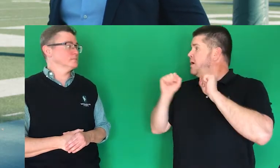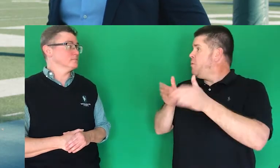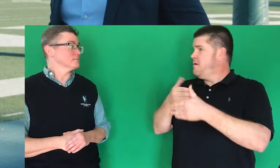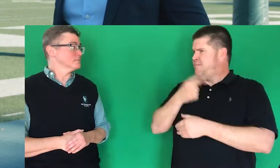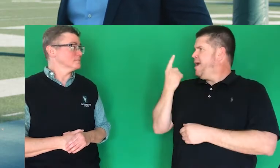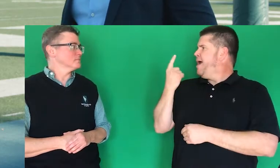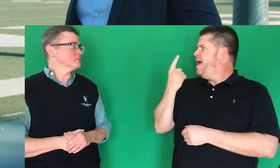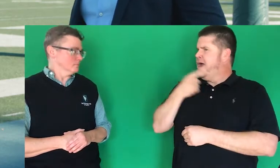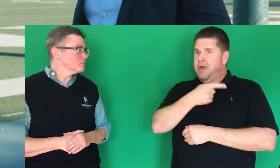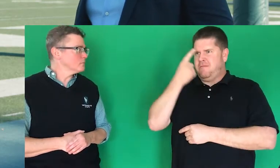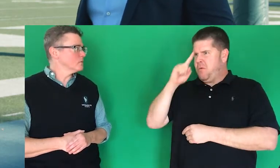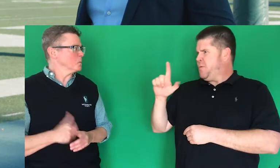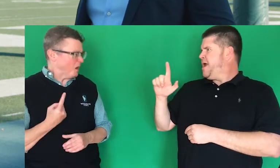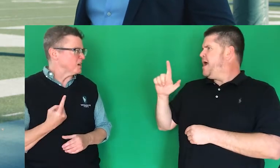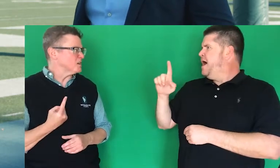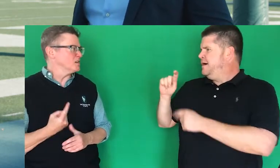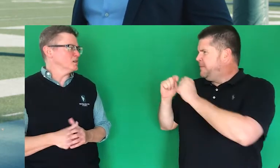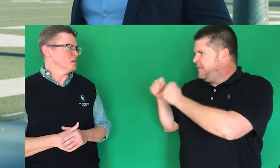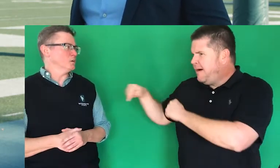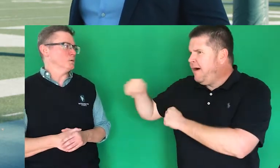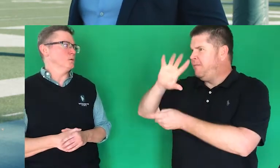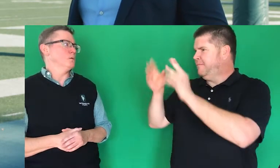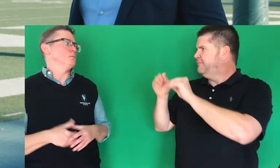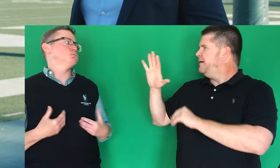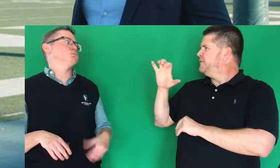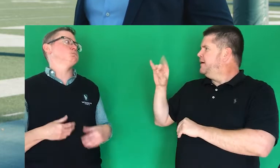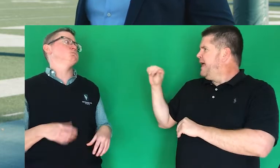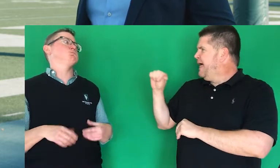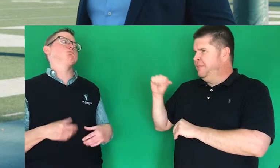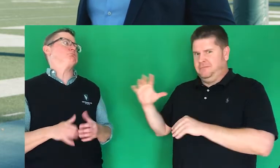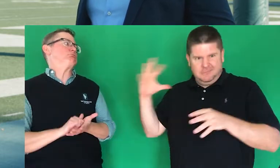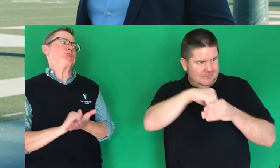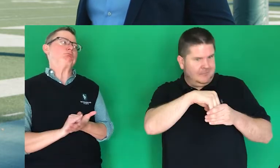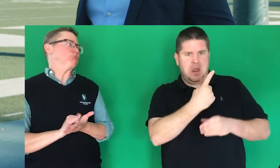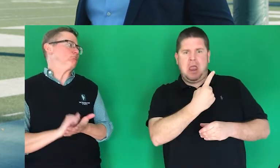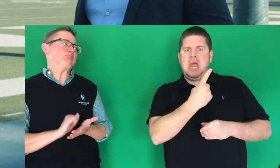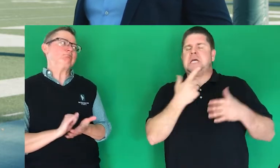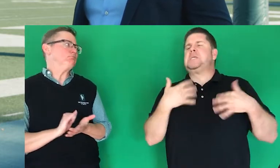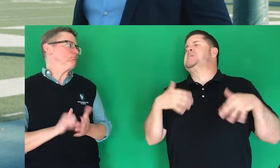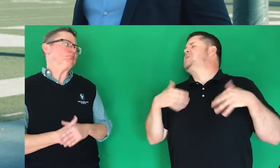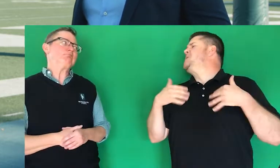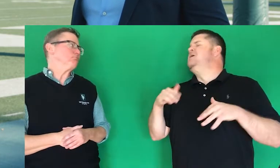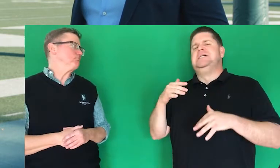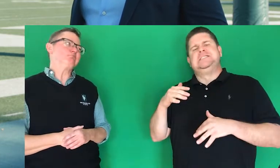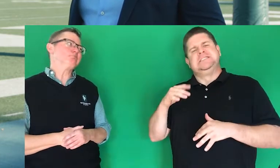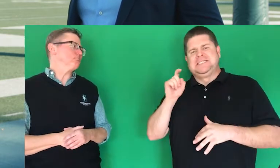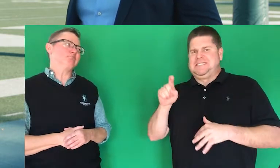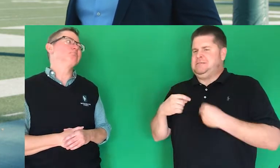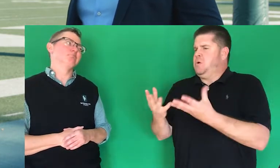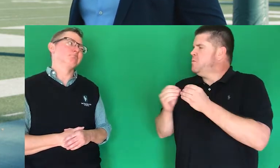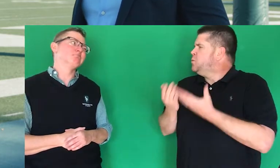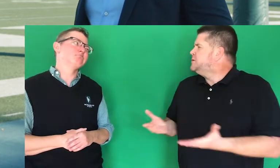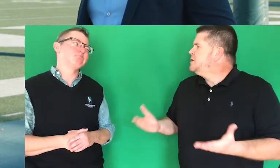that serves 21 sports and over 580 student athletes in one weight room. So we do